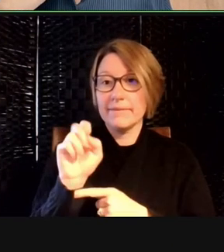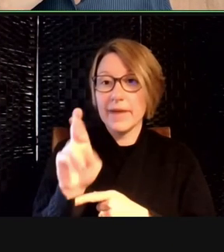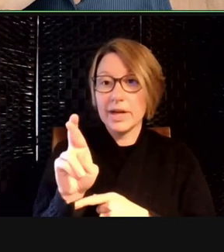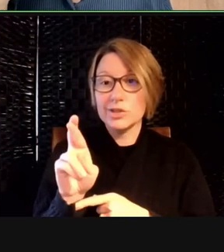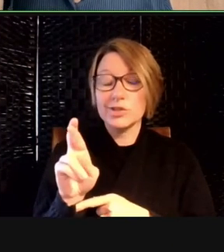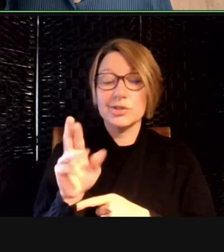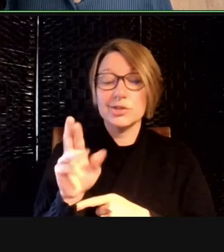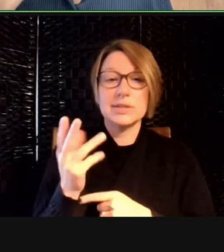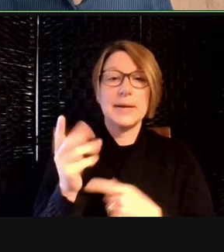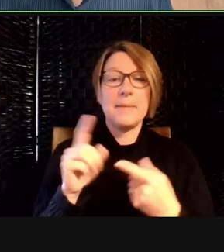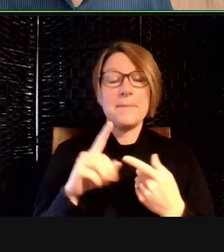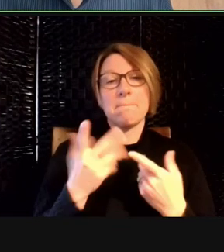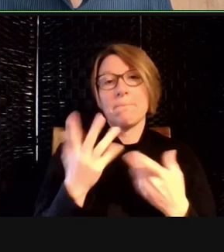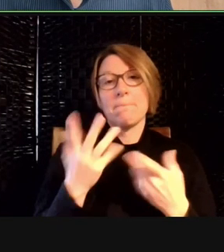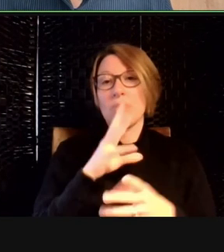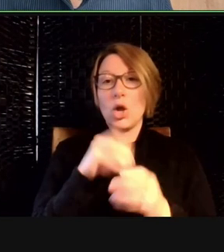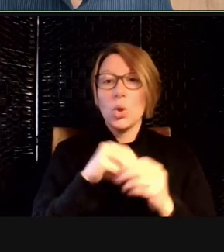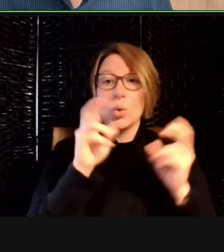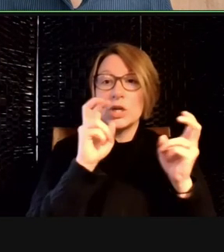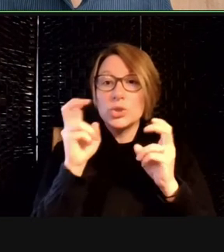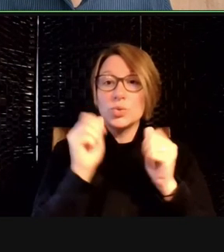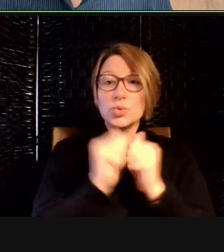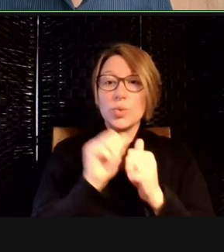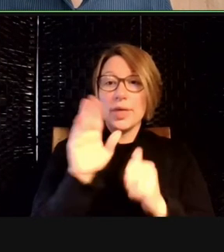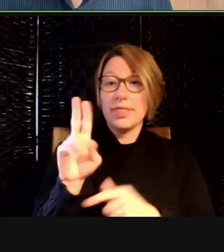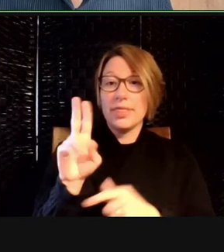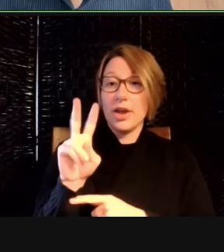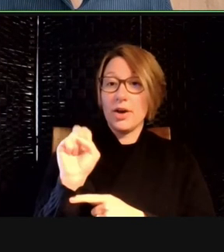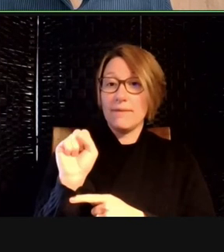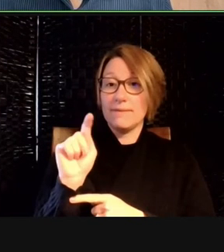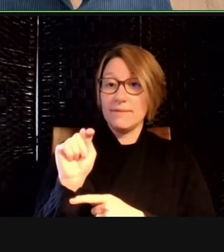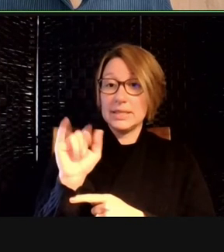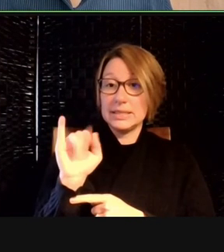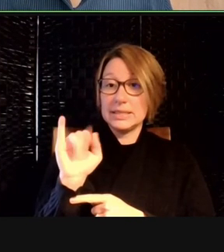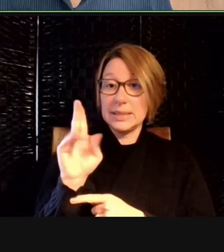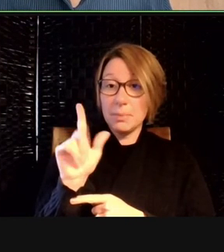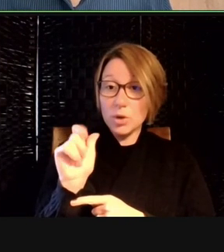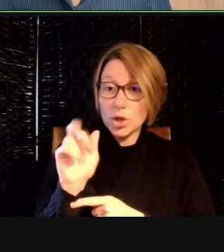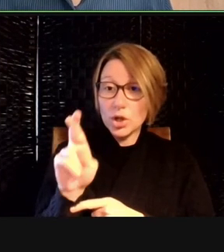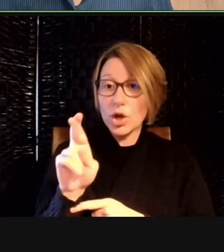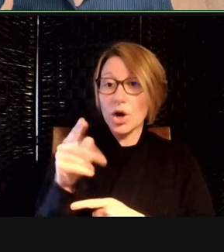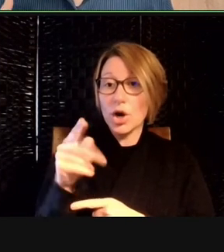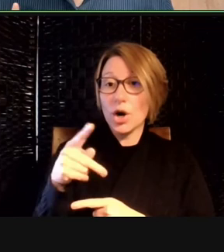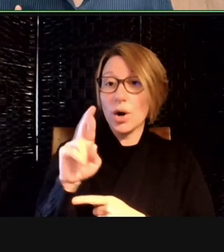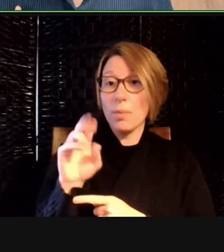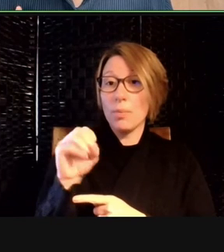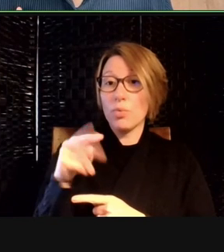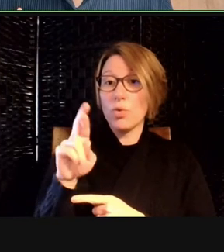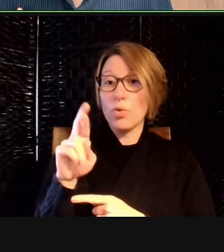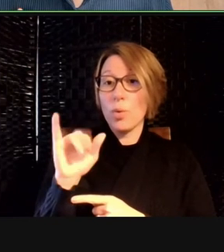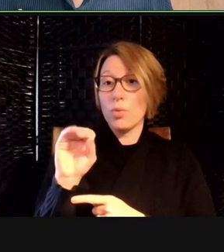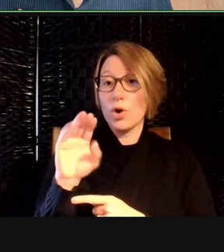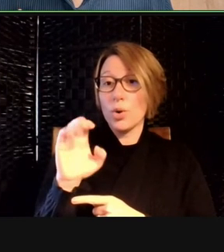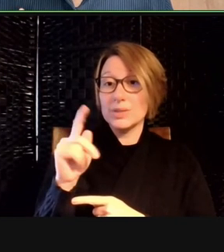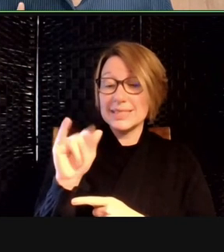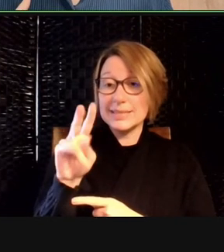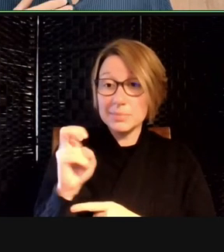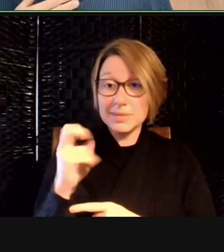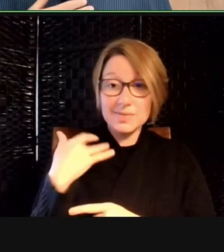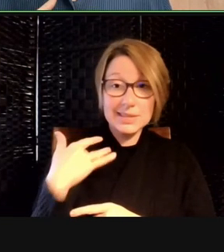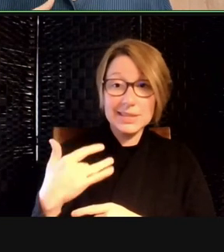with their vestibular and their proprioceptive senses, in terms of medications that they may be